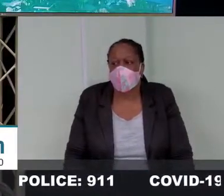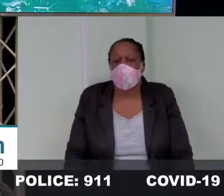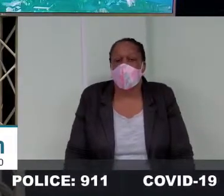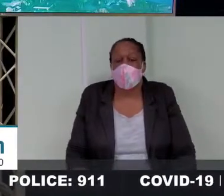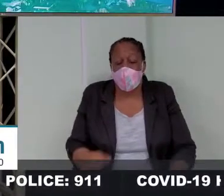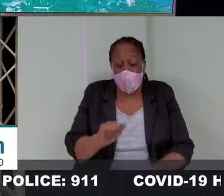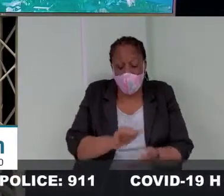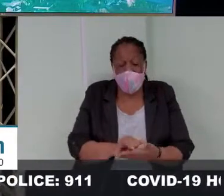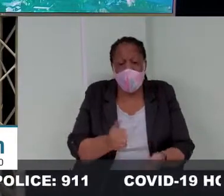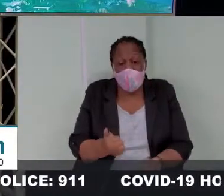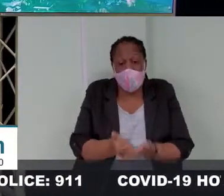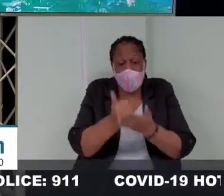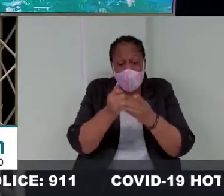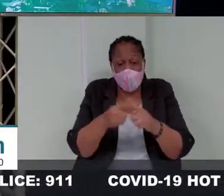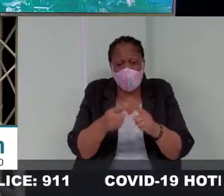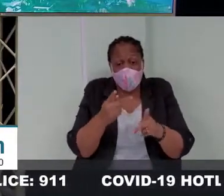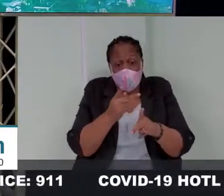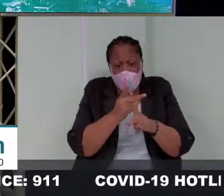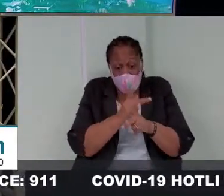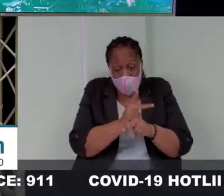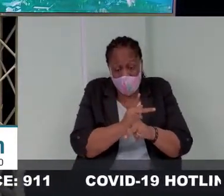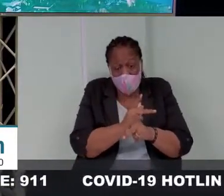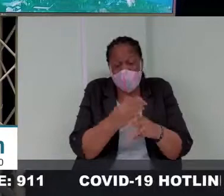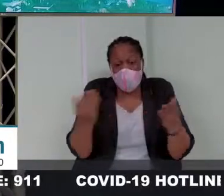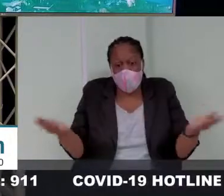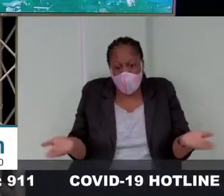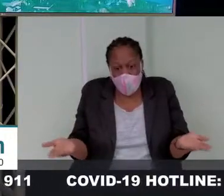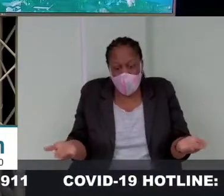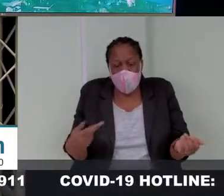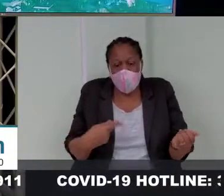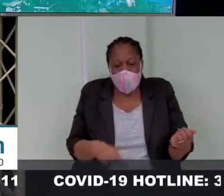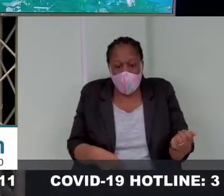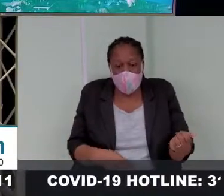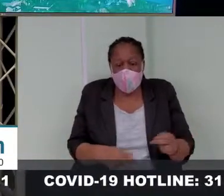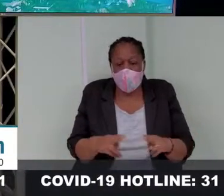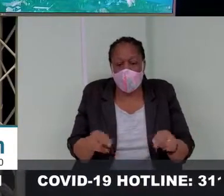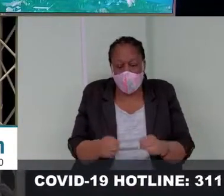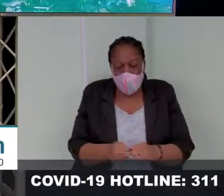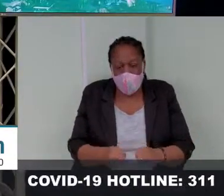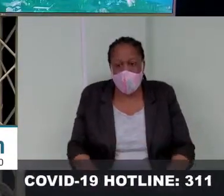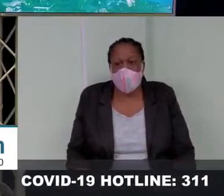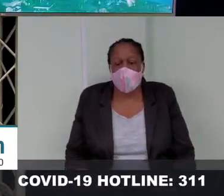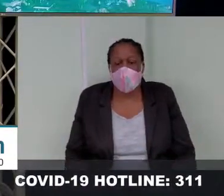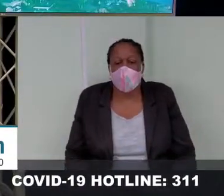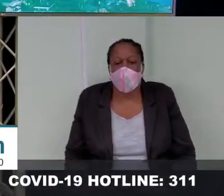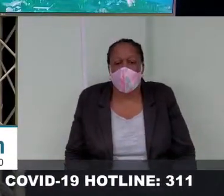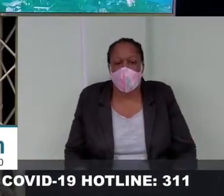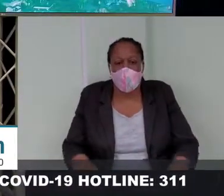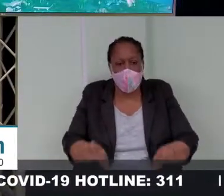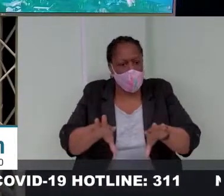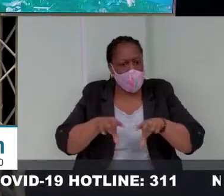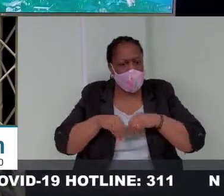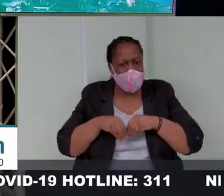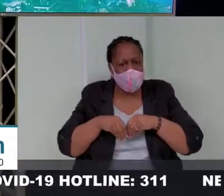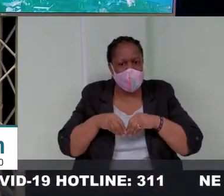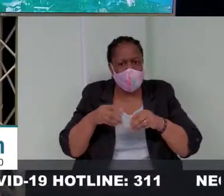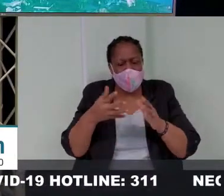of protecting us. If we accept a test that's older than 3 days, chances